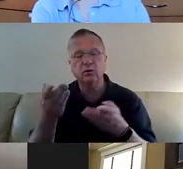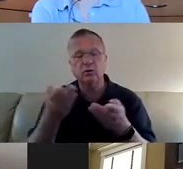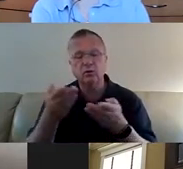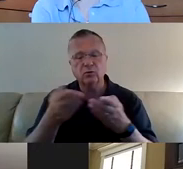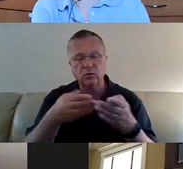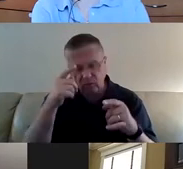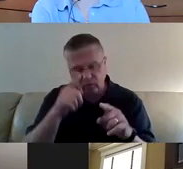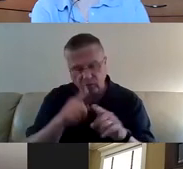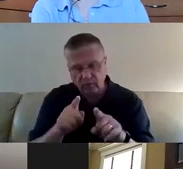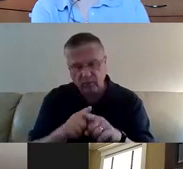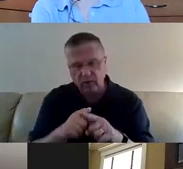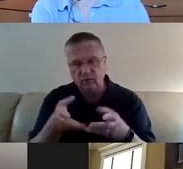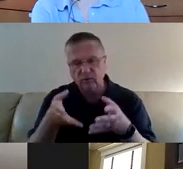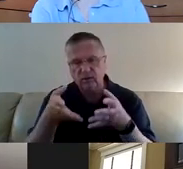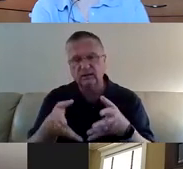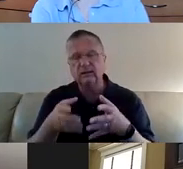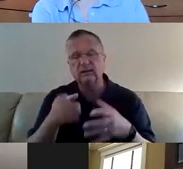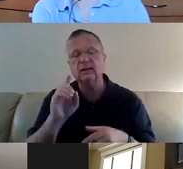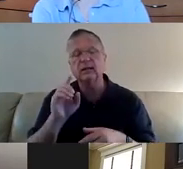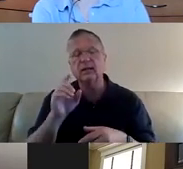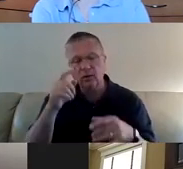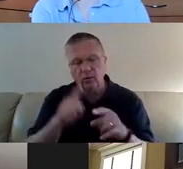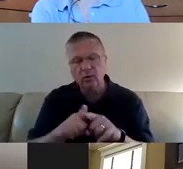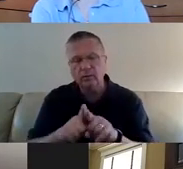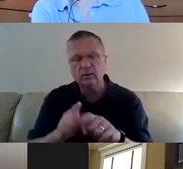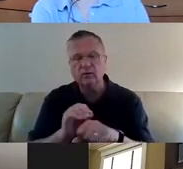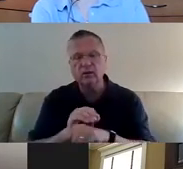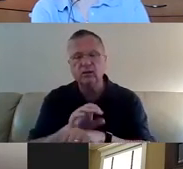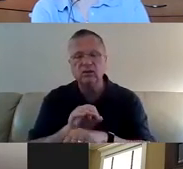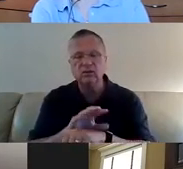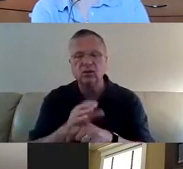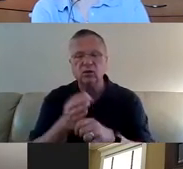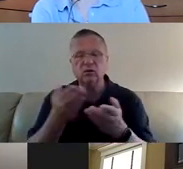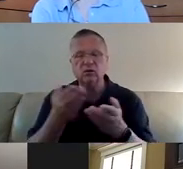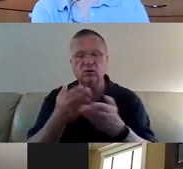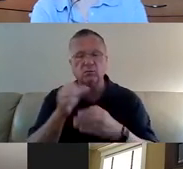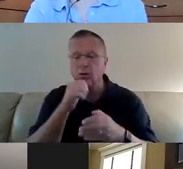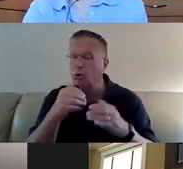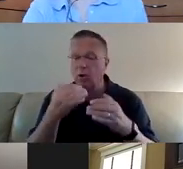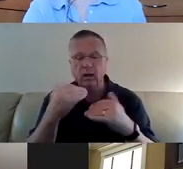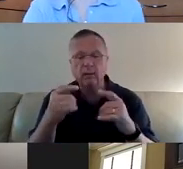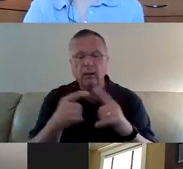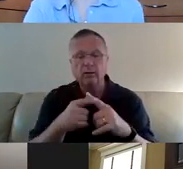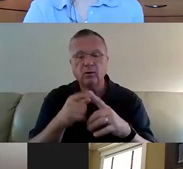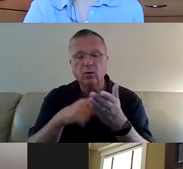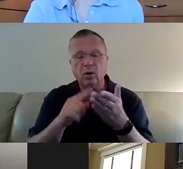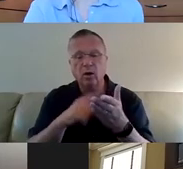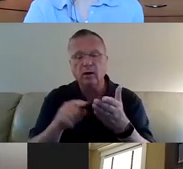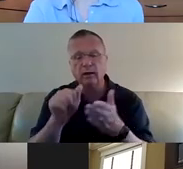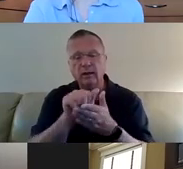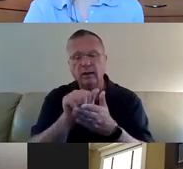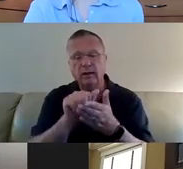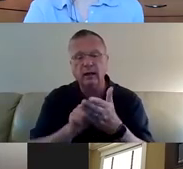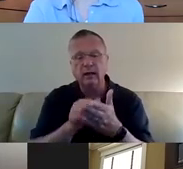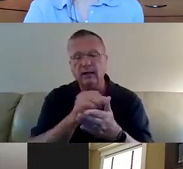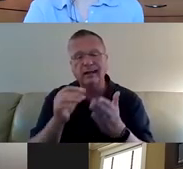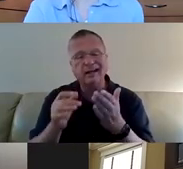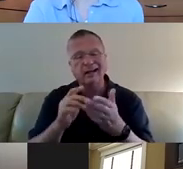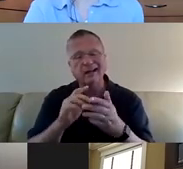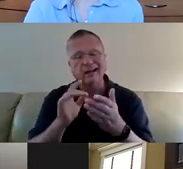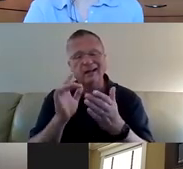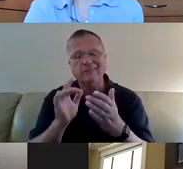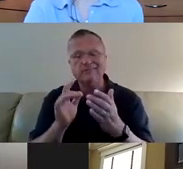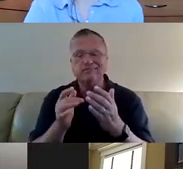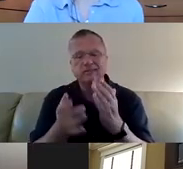or existing agreements for consulting services, but not limited to auditing, accounting, and technical services for the